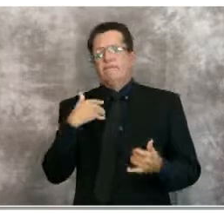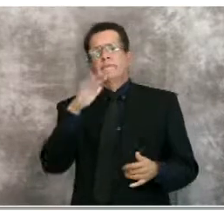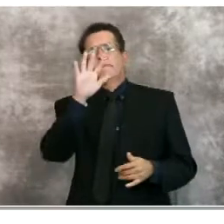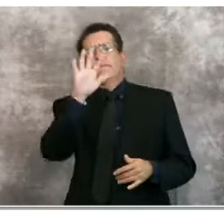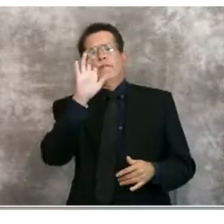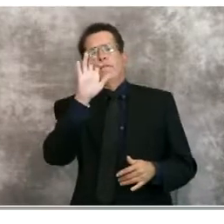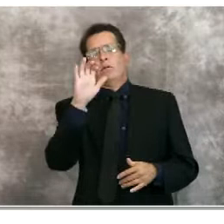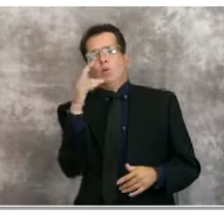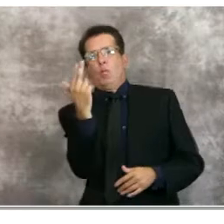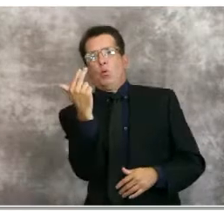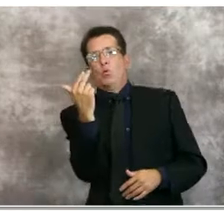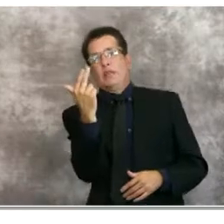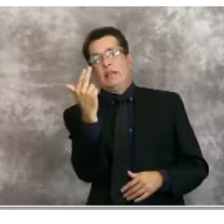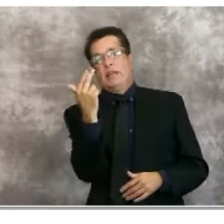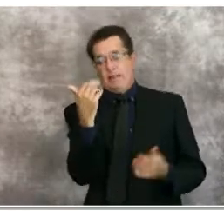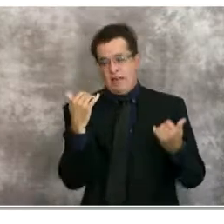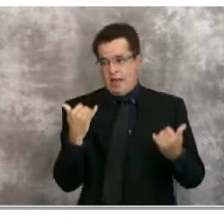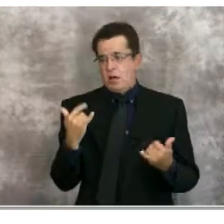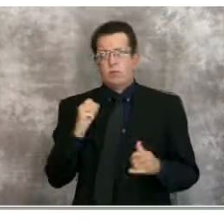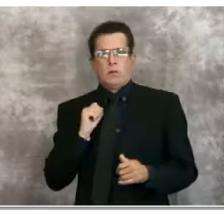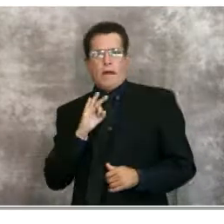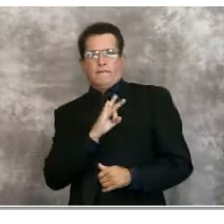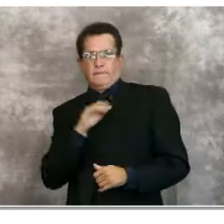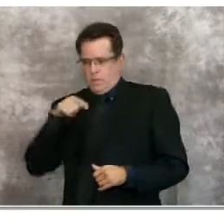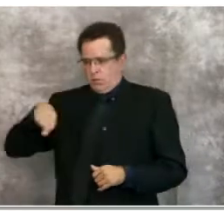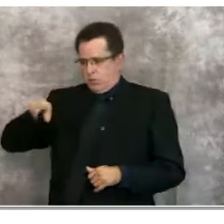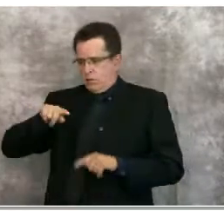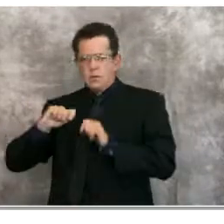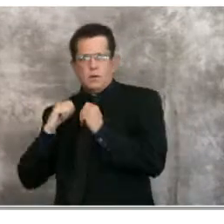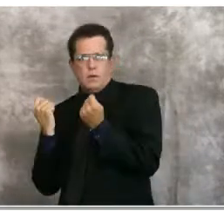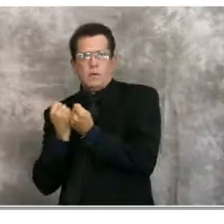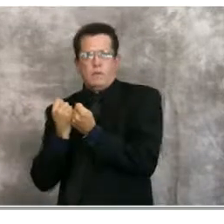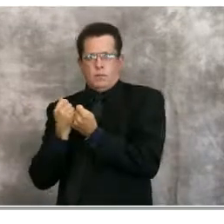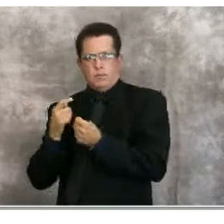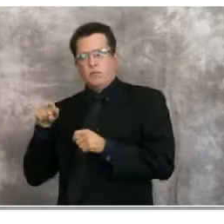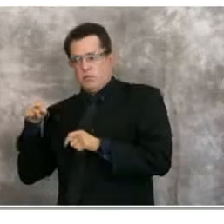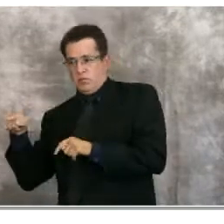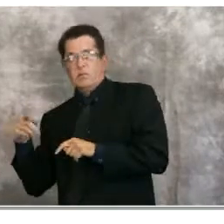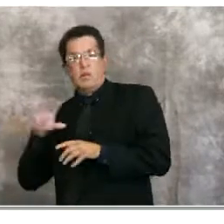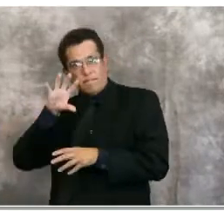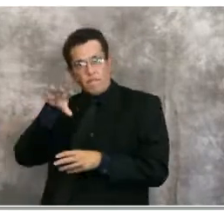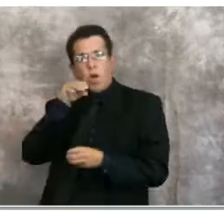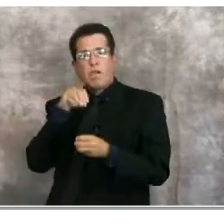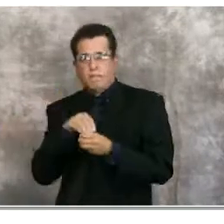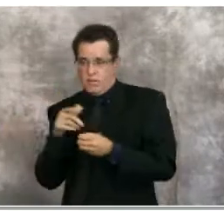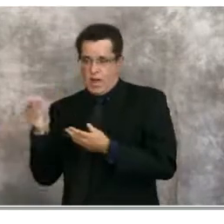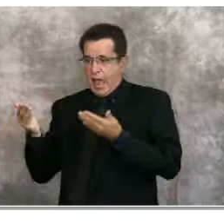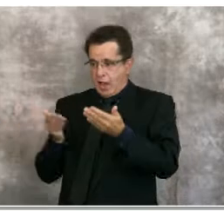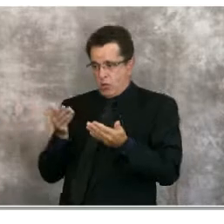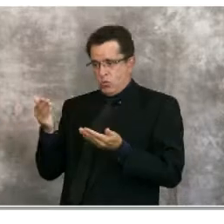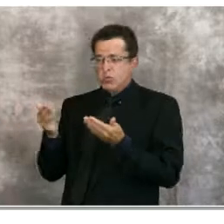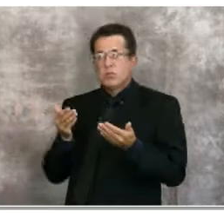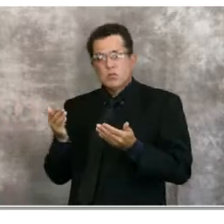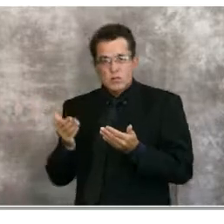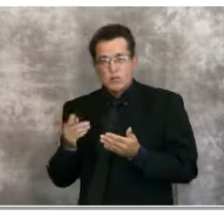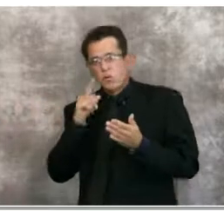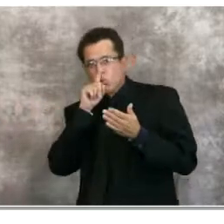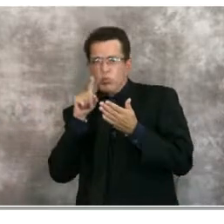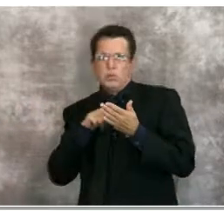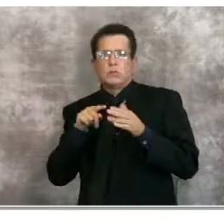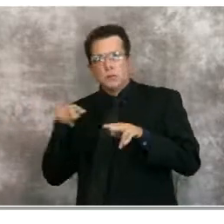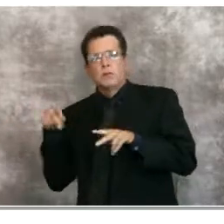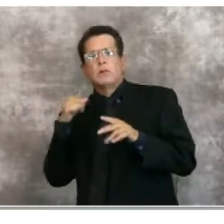511, or rather 13 staff that are involved in case investigation as well